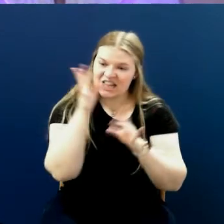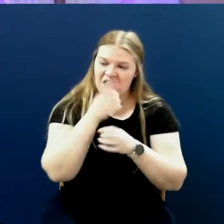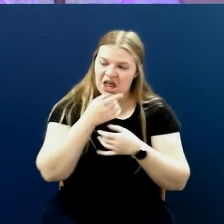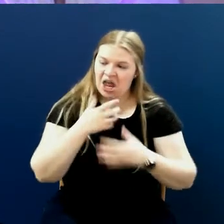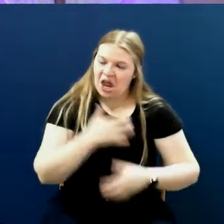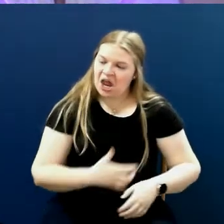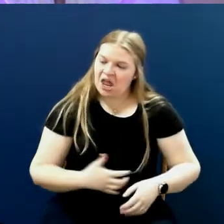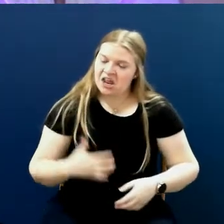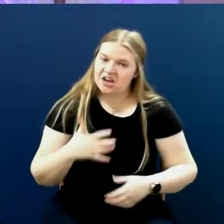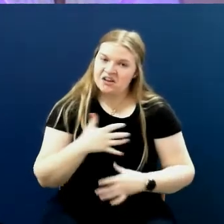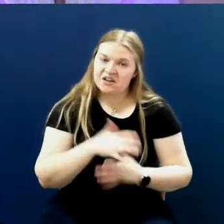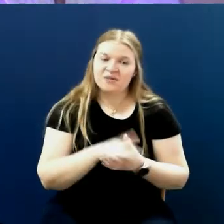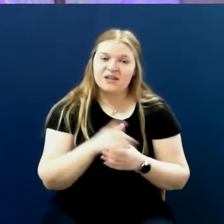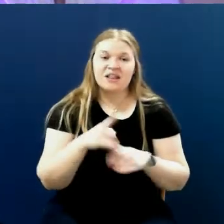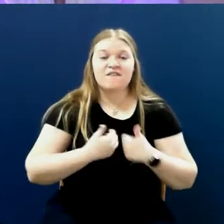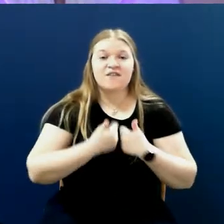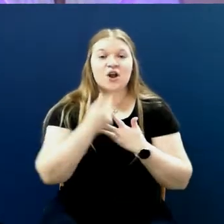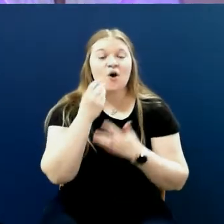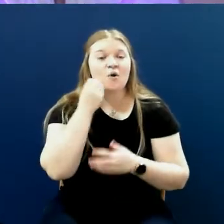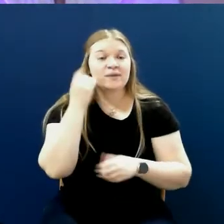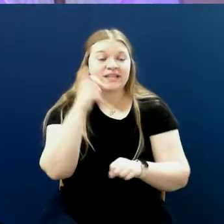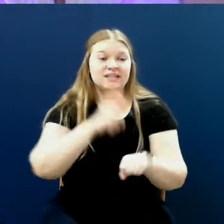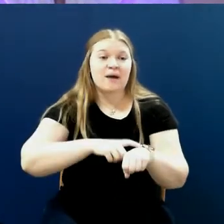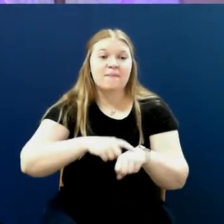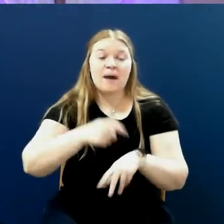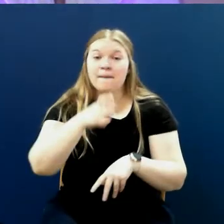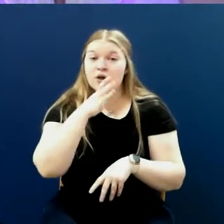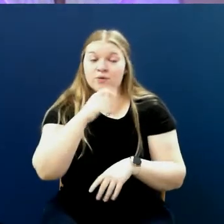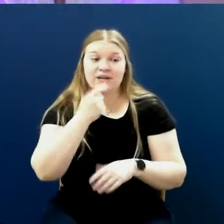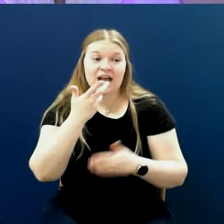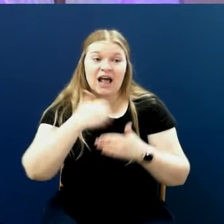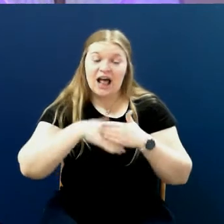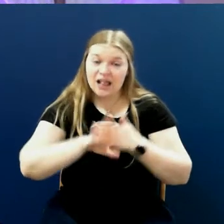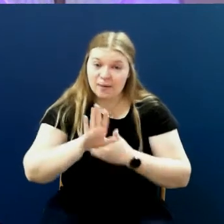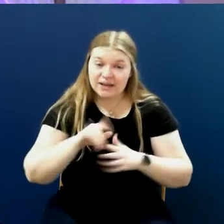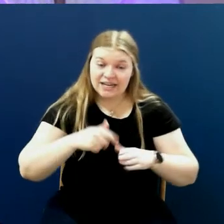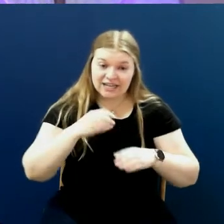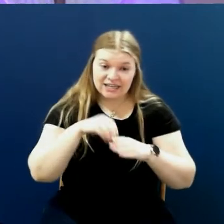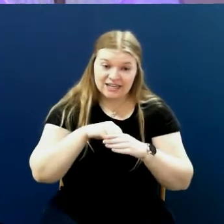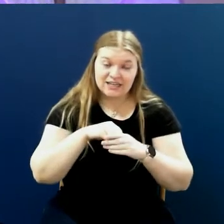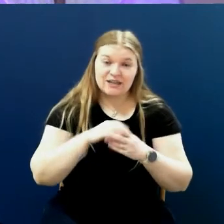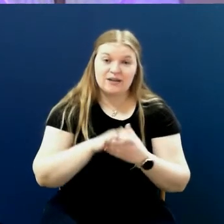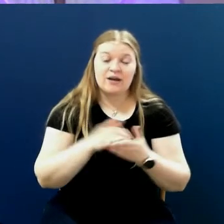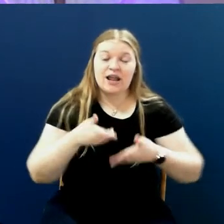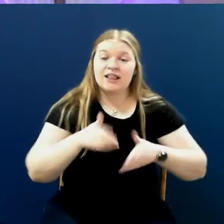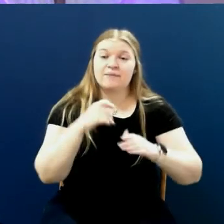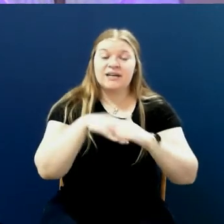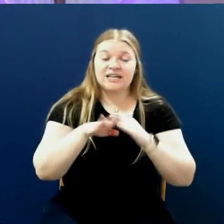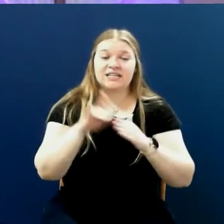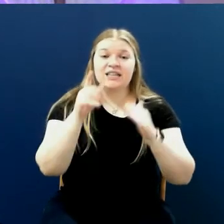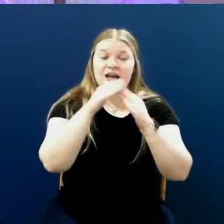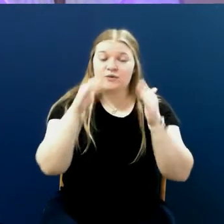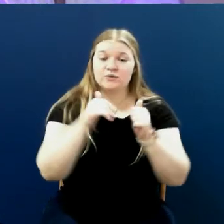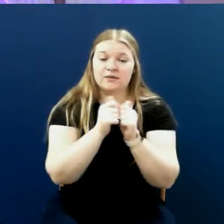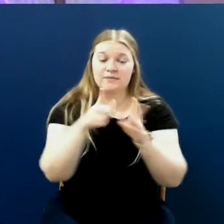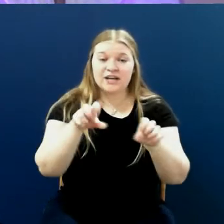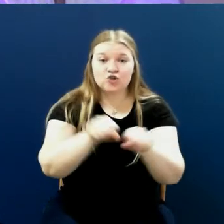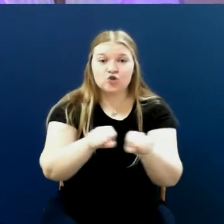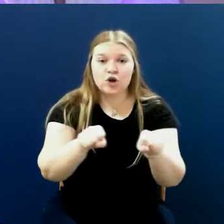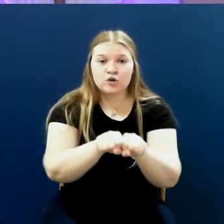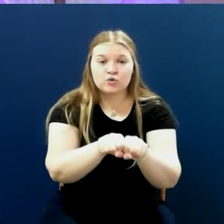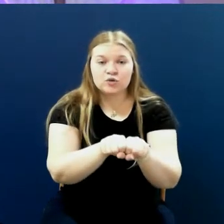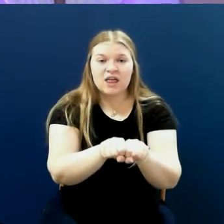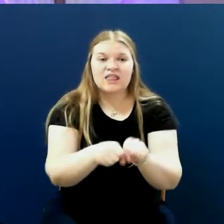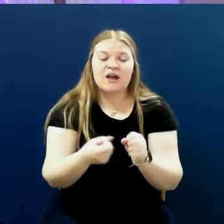fact, I was still living at home at the time, and my mother wouldn't let me come in the house with my shoes on because they